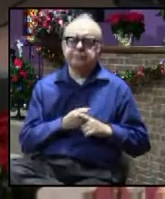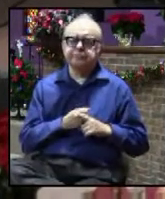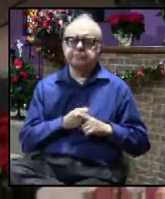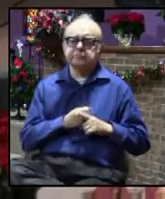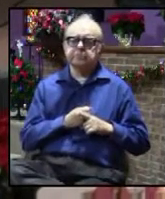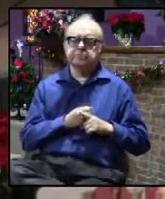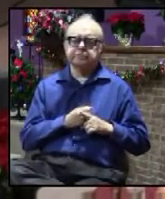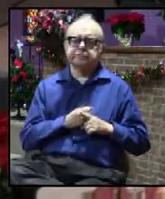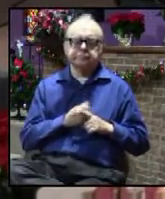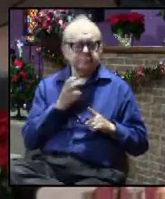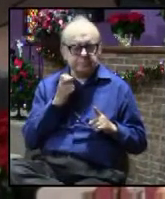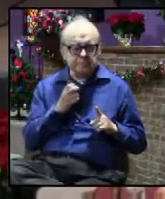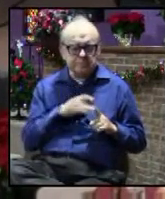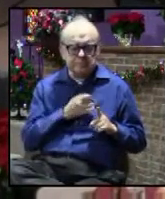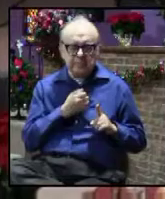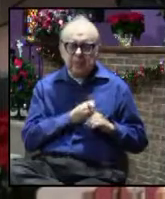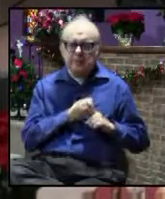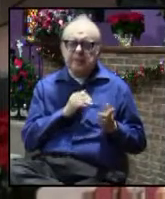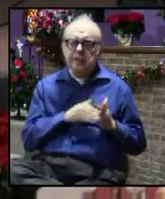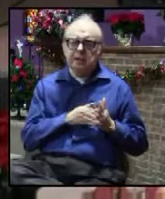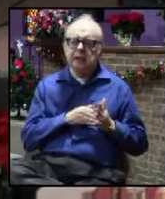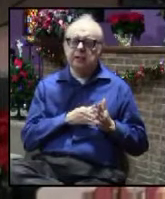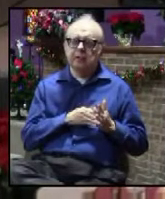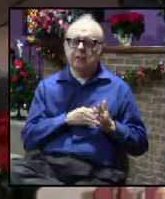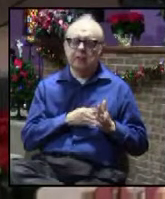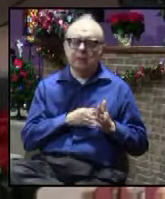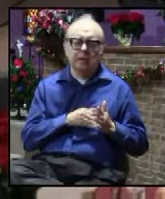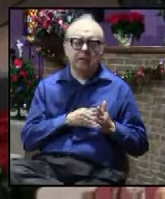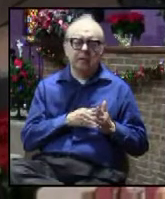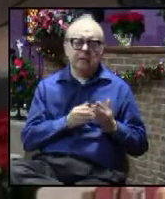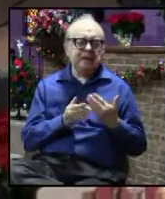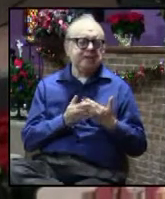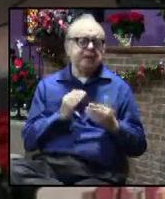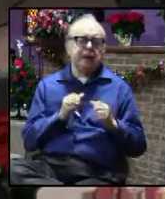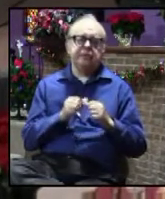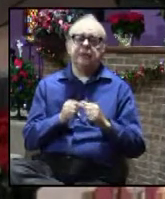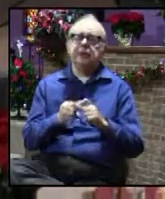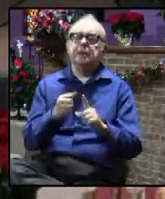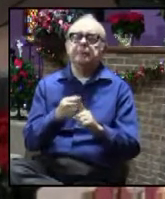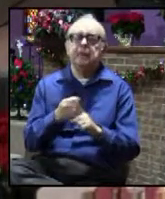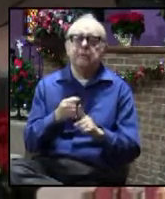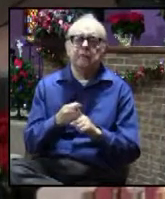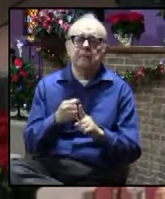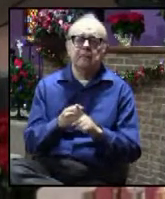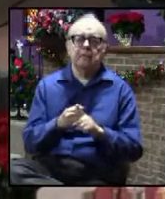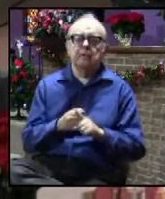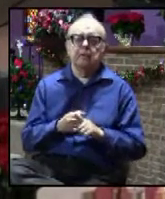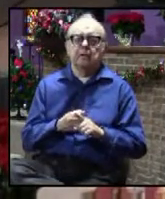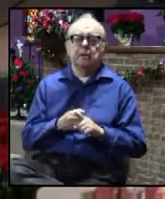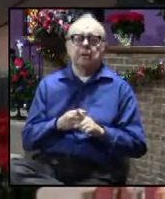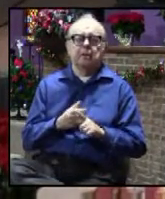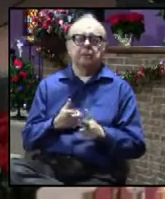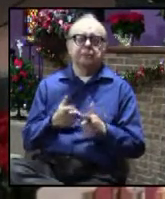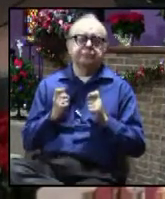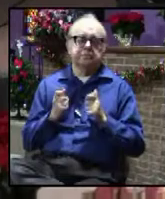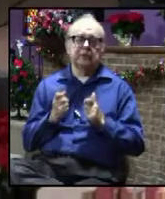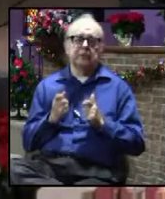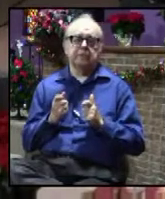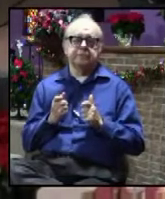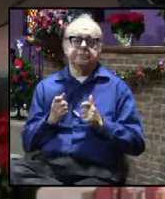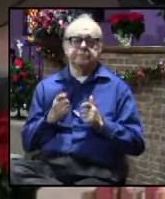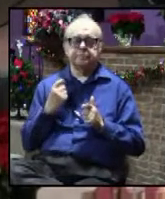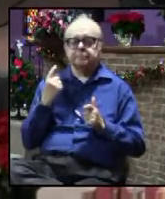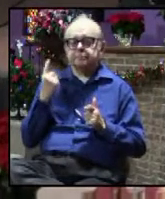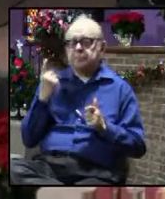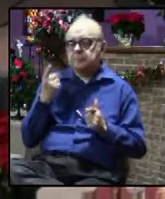And you hear that beat again. Just a nice steady beat. And then all of a sudden, you